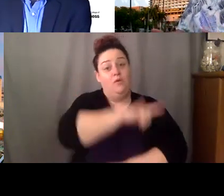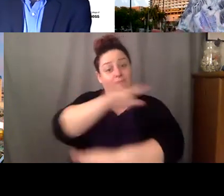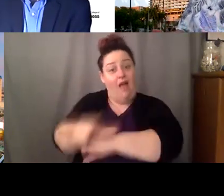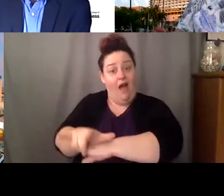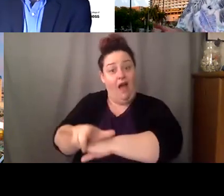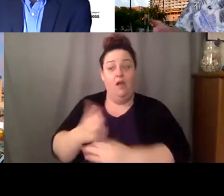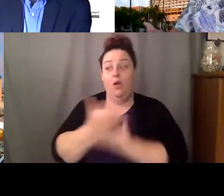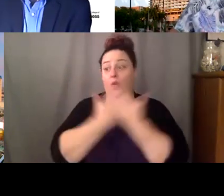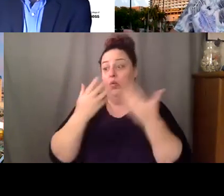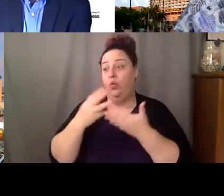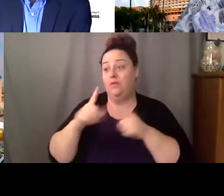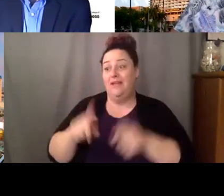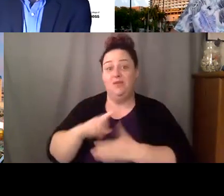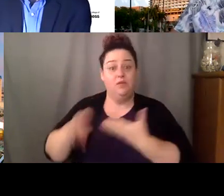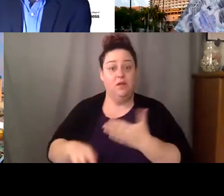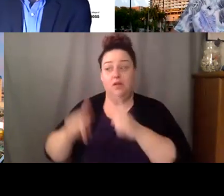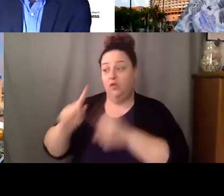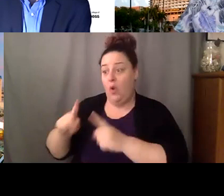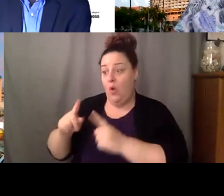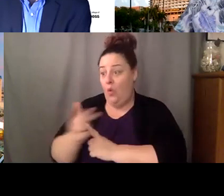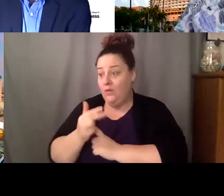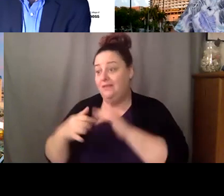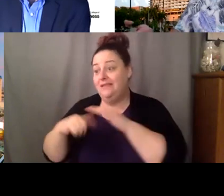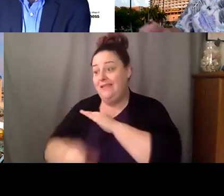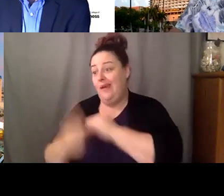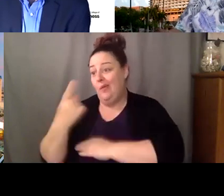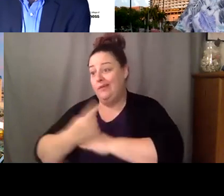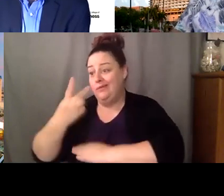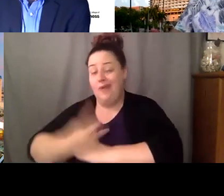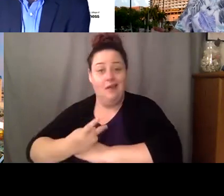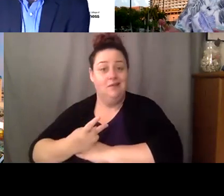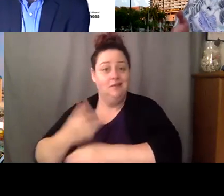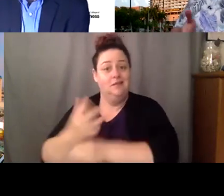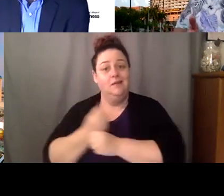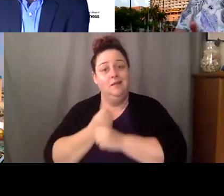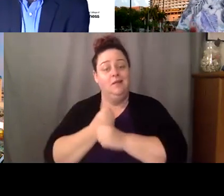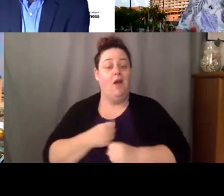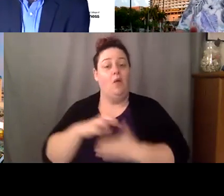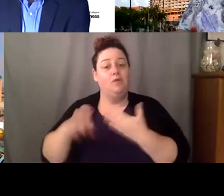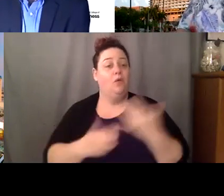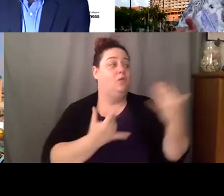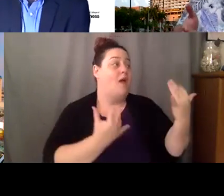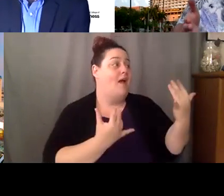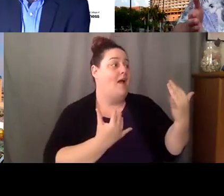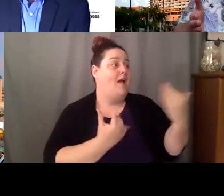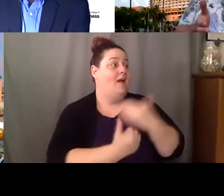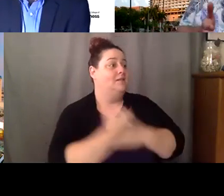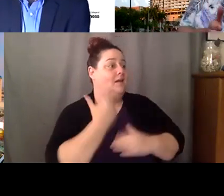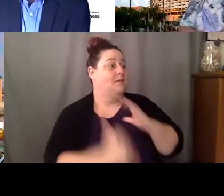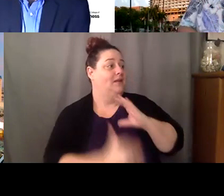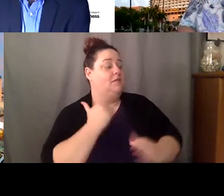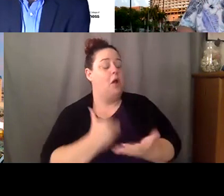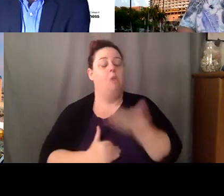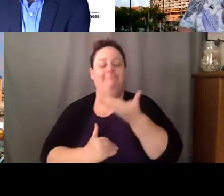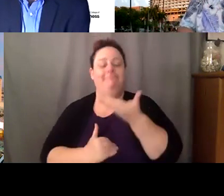your test results, you could go to your hotel and quarantine for a day or two until you received them. Now, you have to